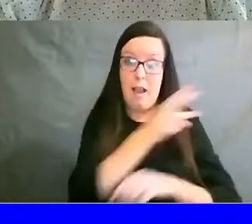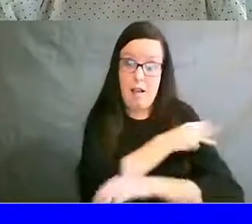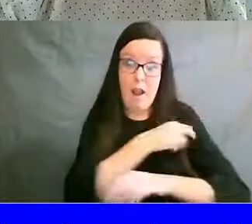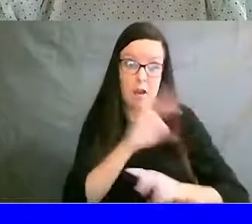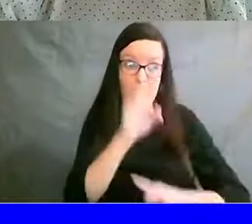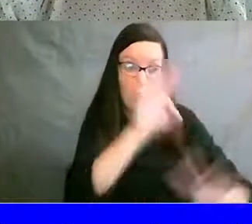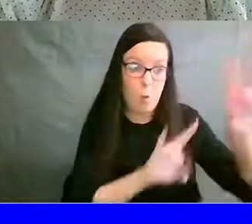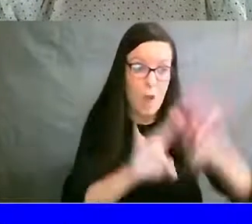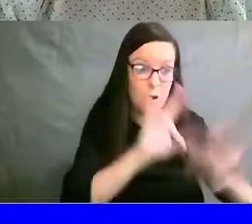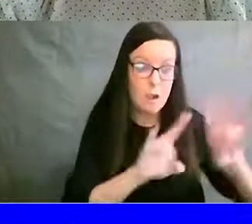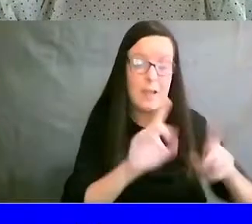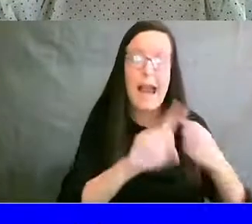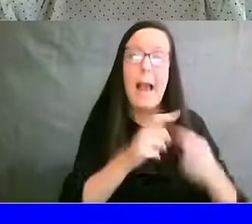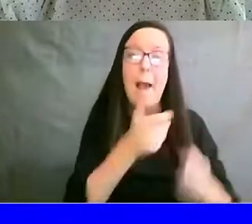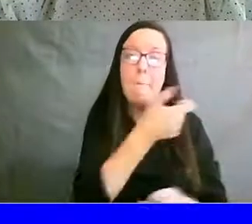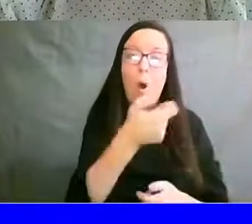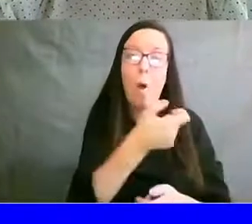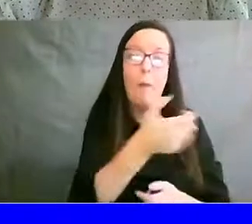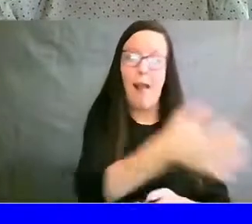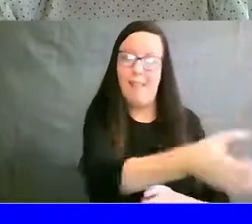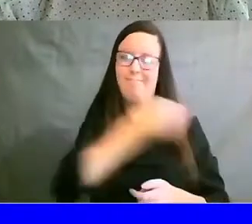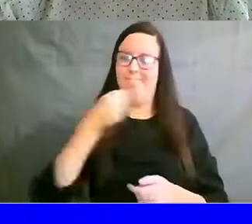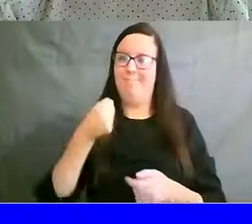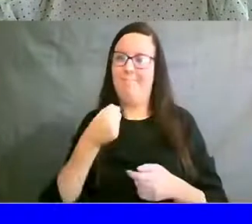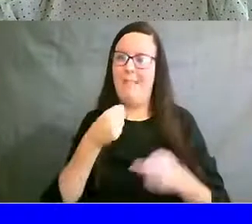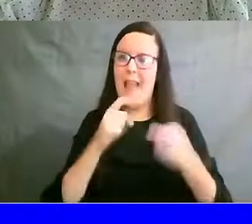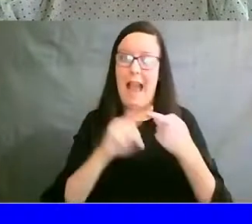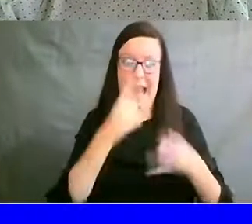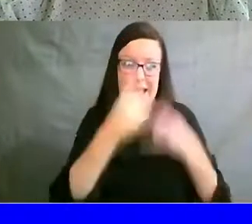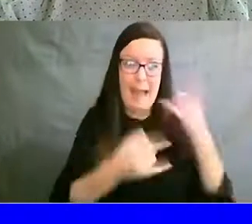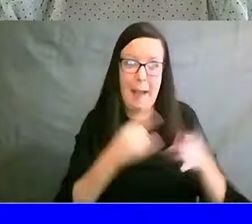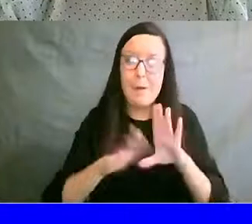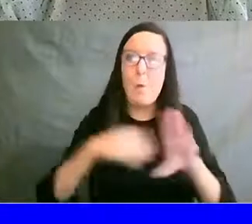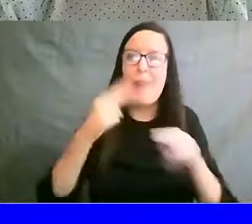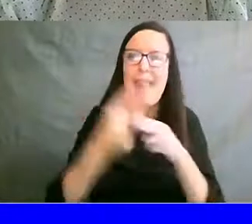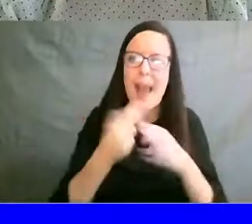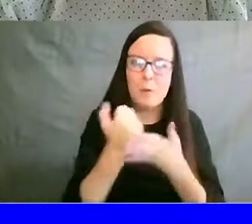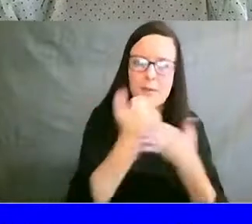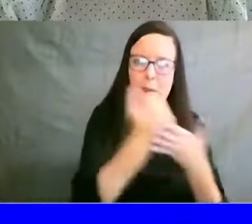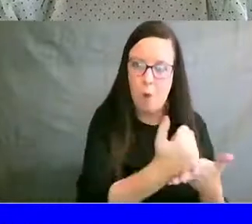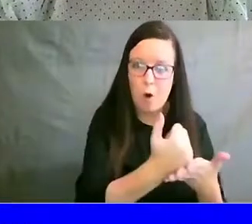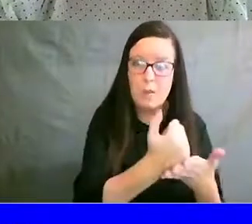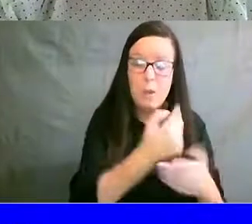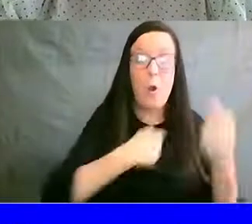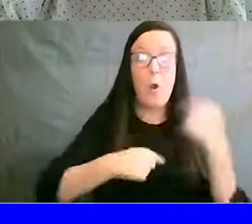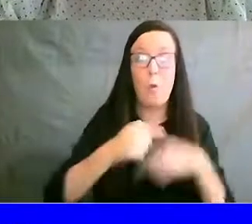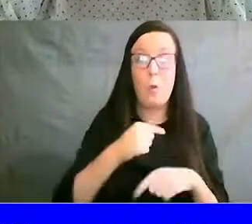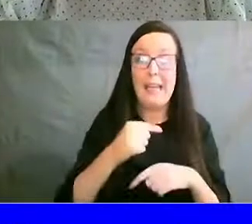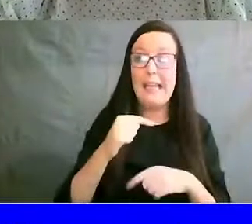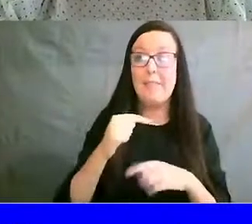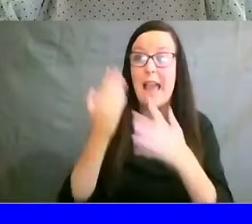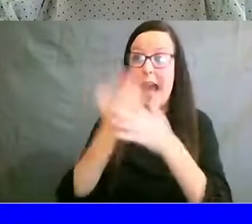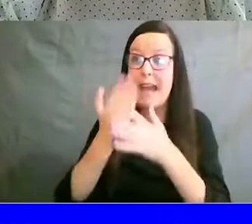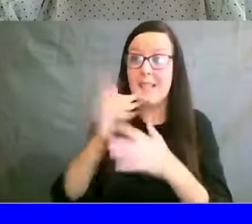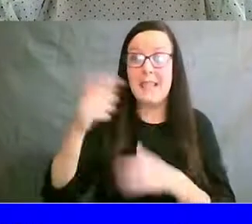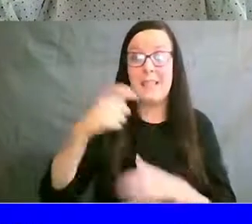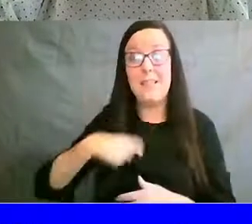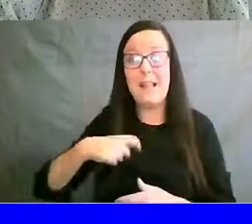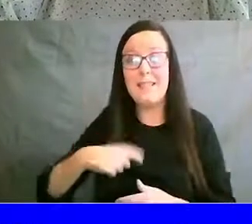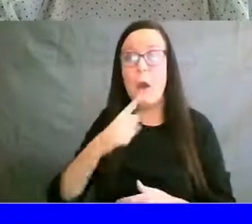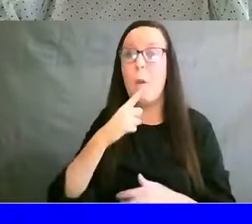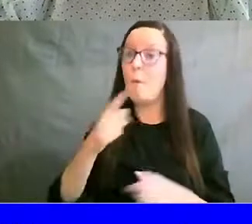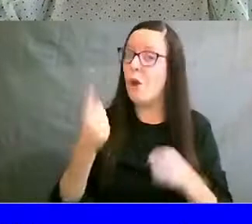removed. That took place without any supports. We eventually supported him to access a solicitor, but again, he lost his place at his day